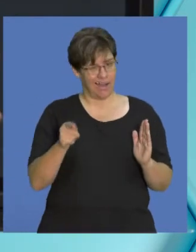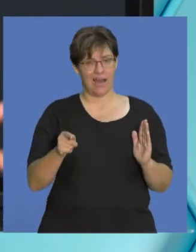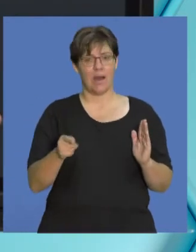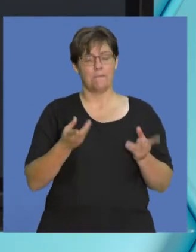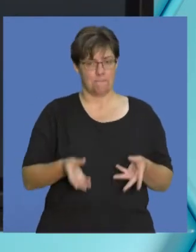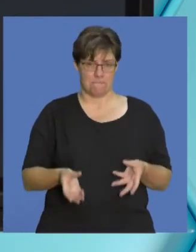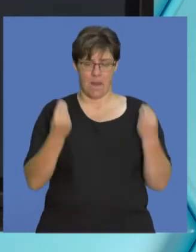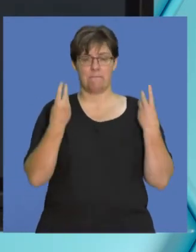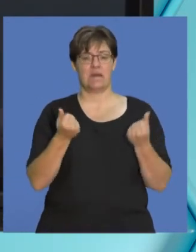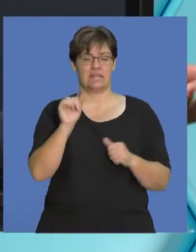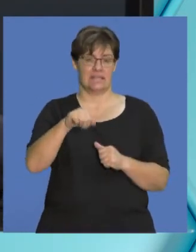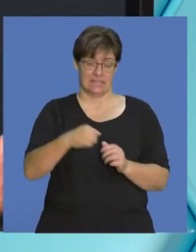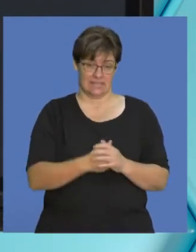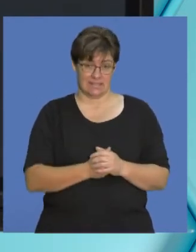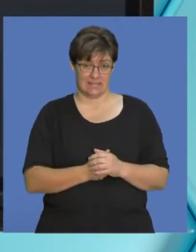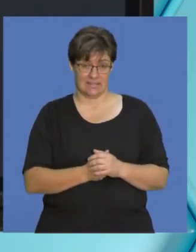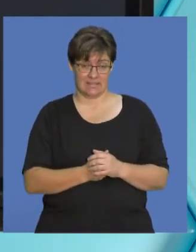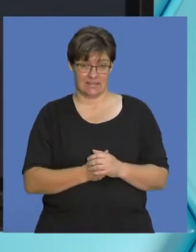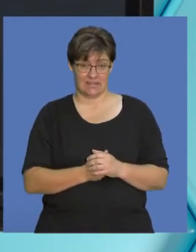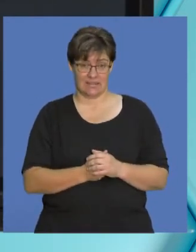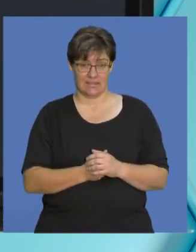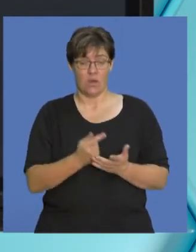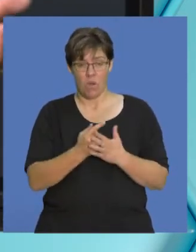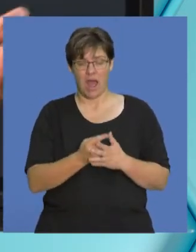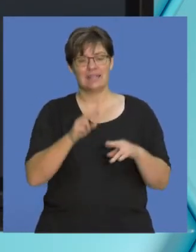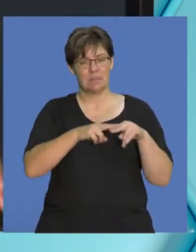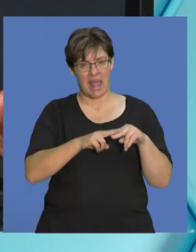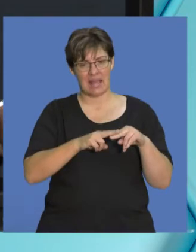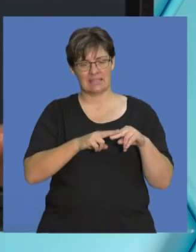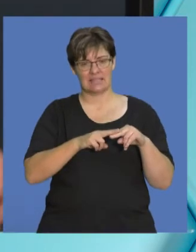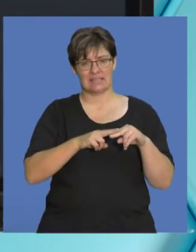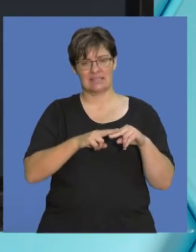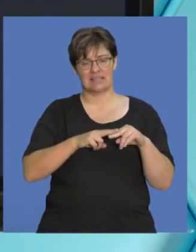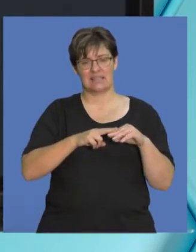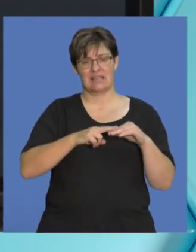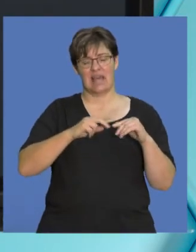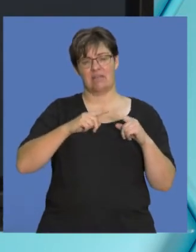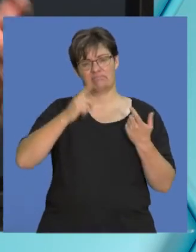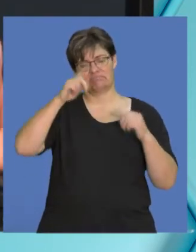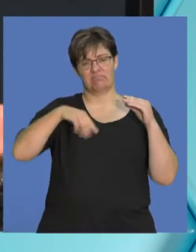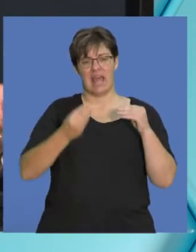will get some money, because at times you'll find that the inflation shoots